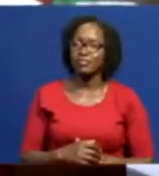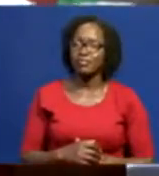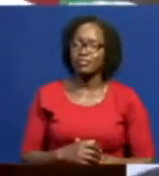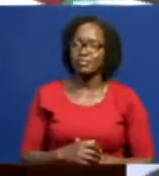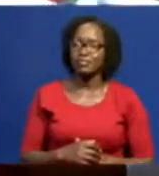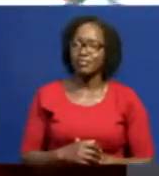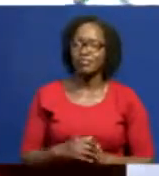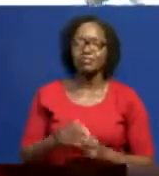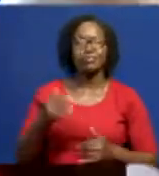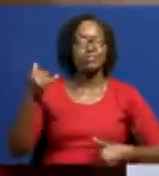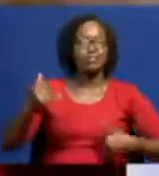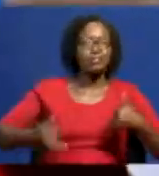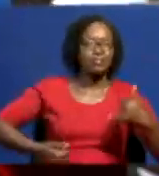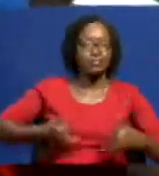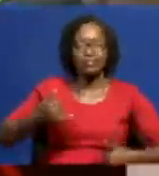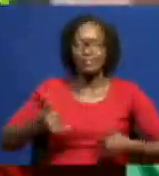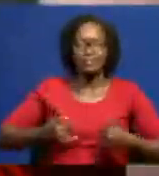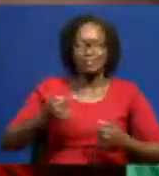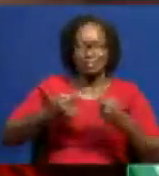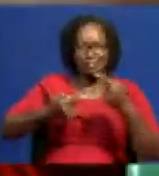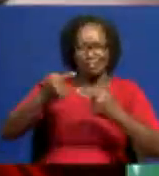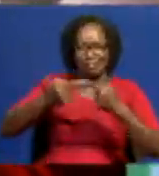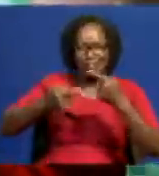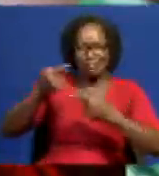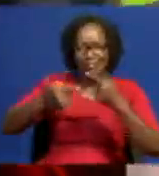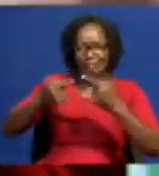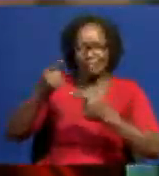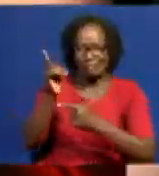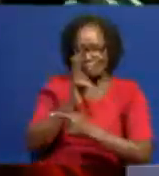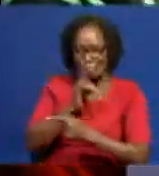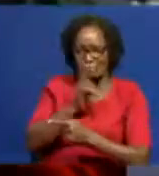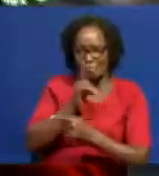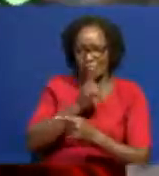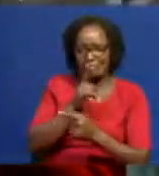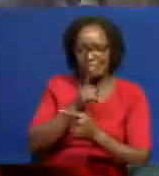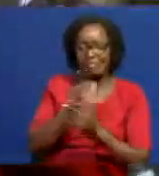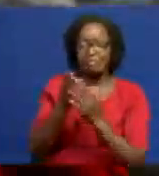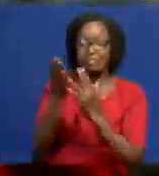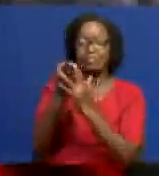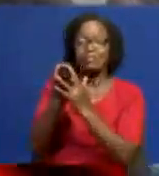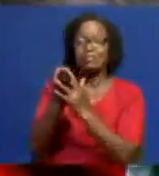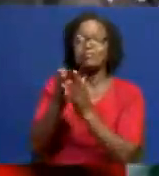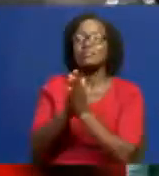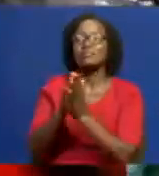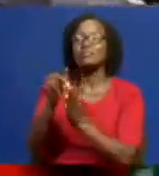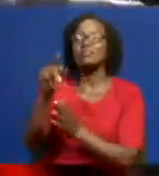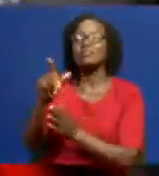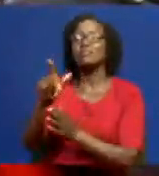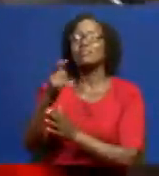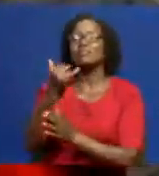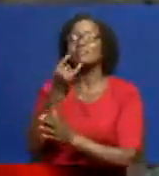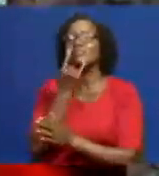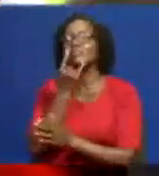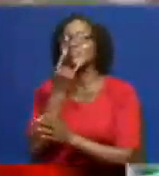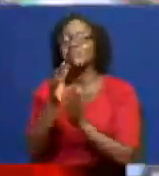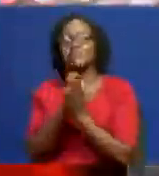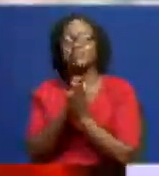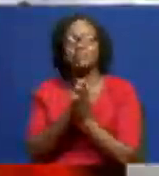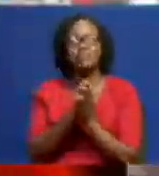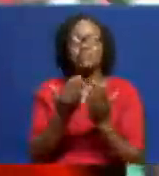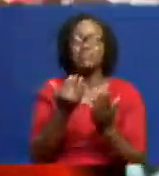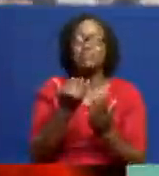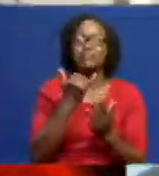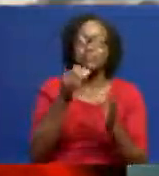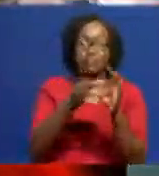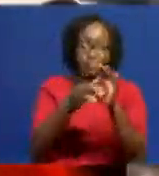An entertaining and closely contested friendly match between multiple times Premier League champions Gor Mahia and Nyanza combined drew